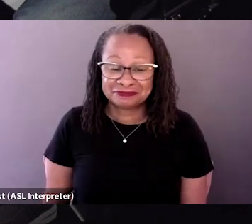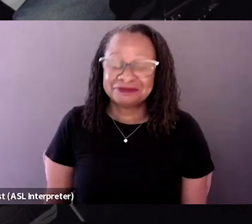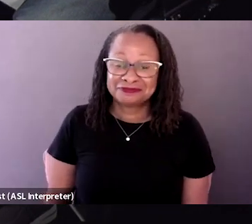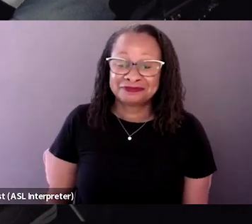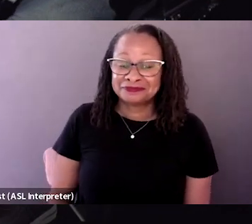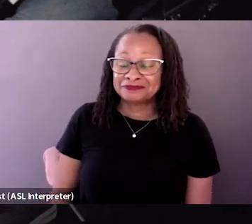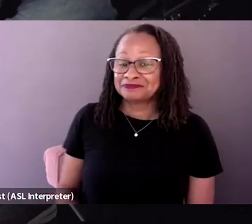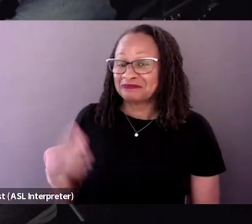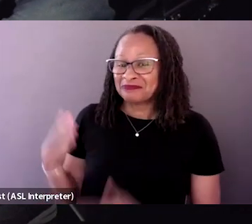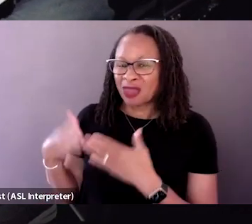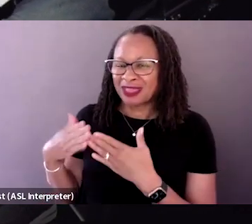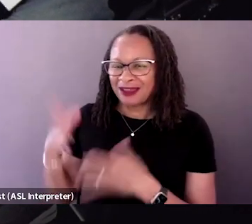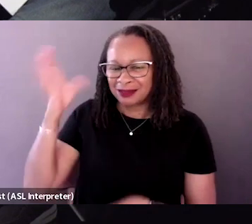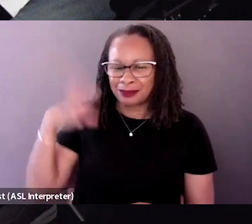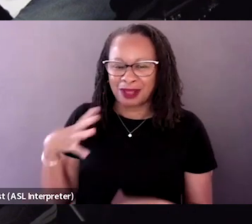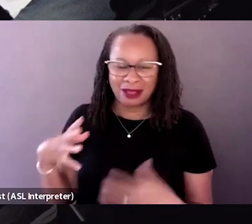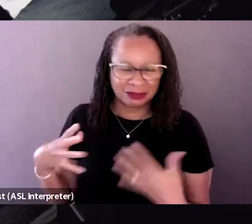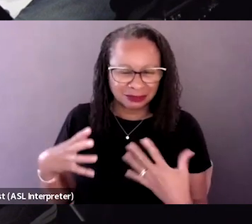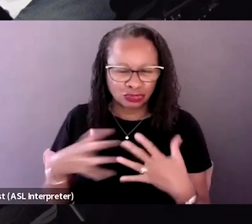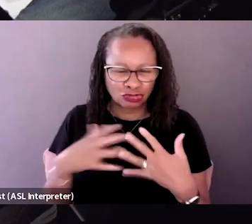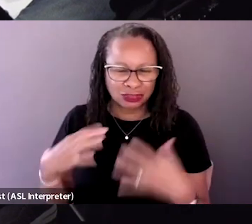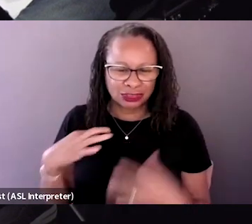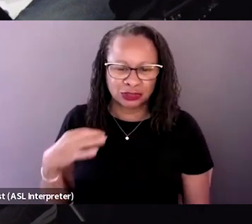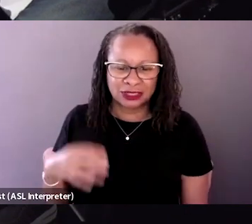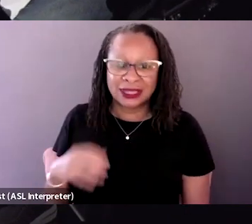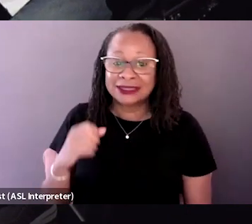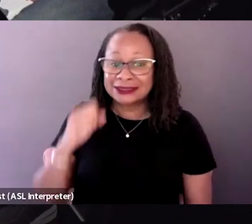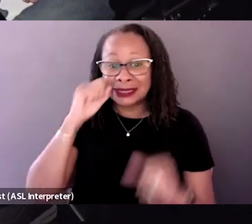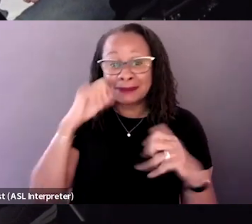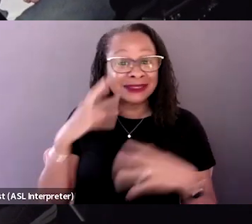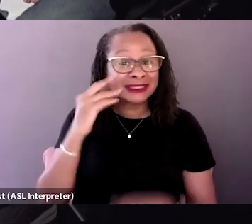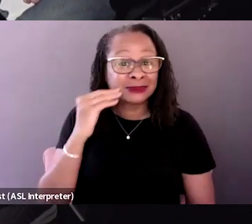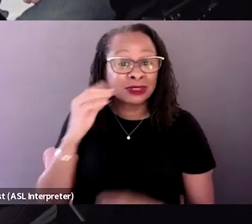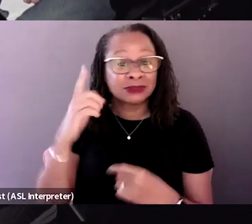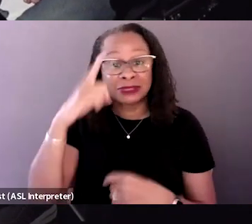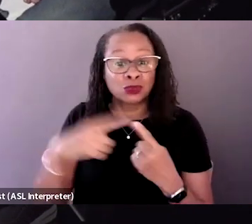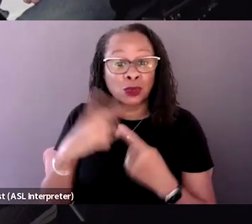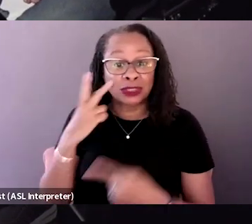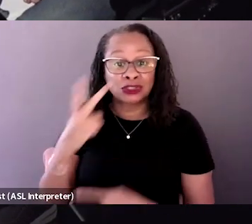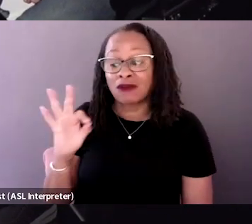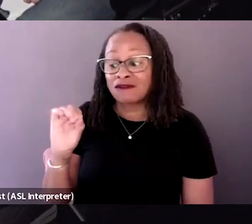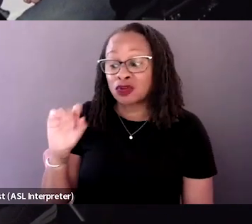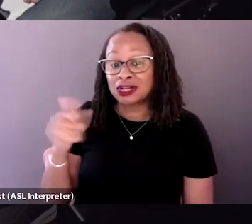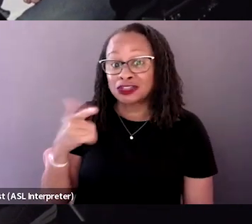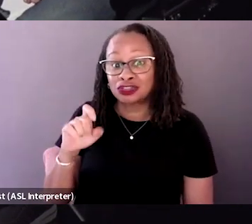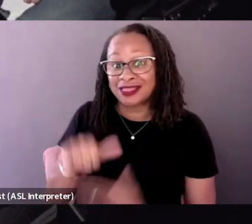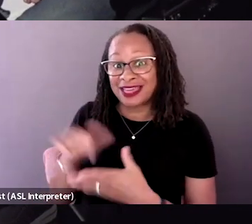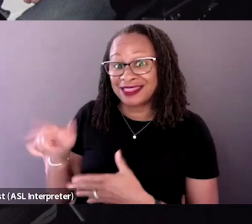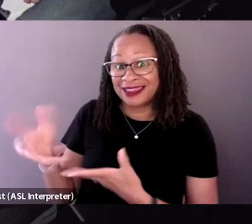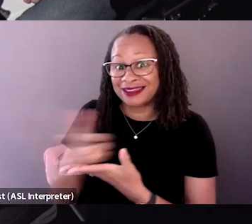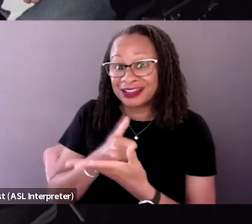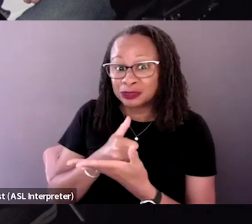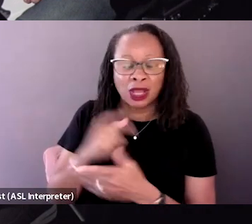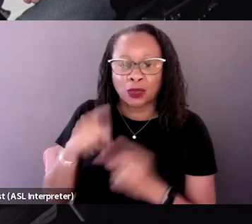I think this is such a remarkable experience because when we saw the footage that they